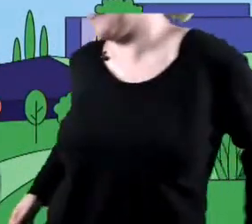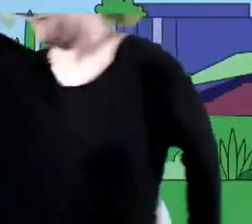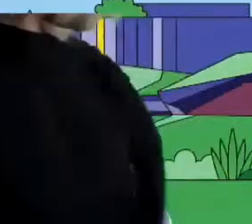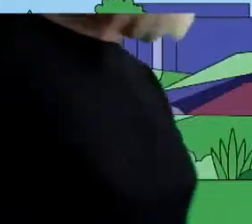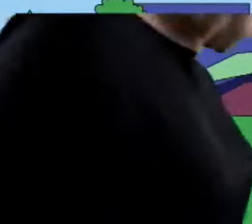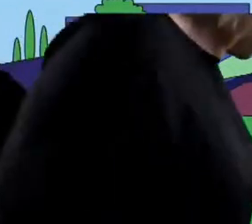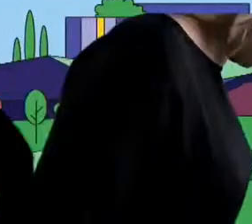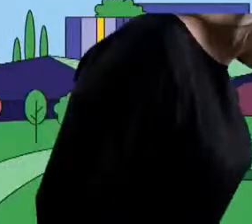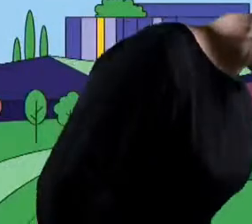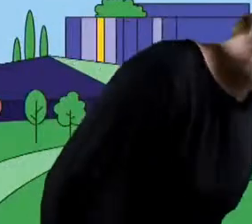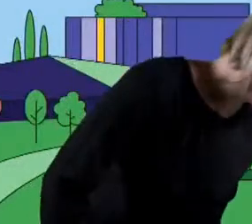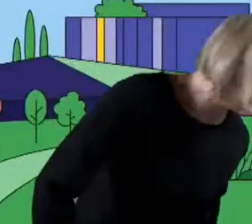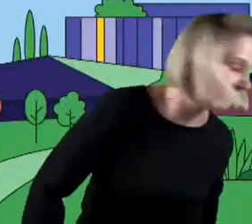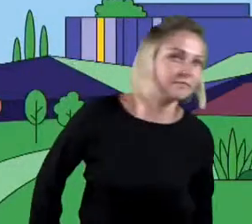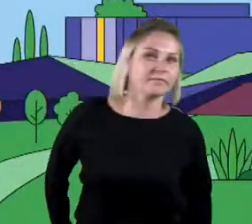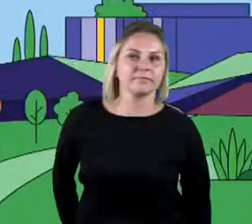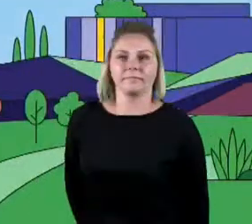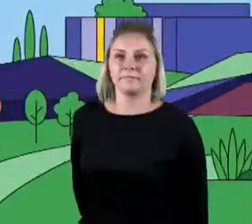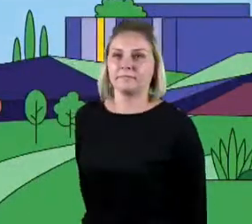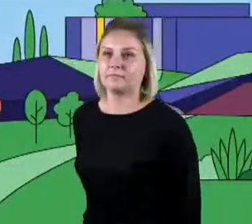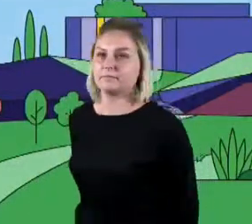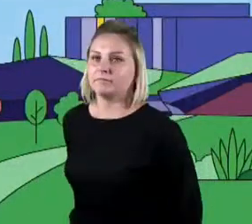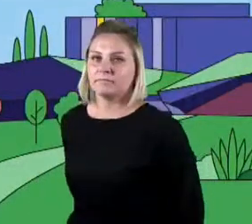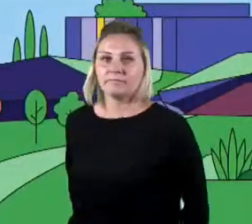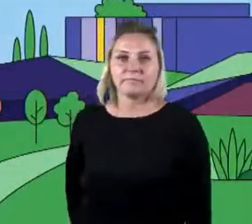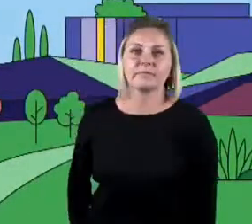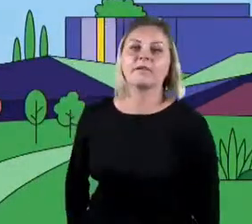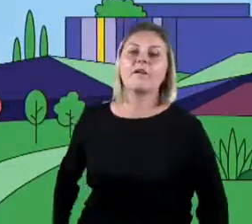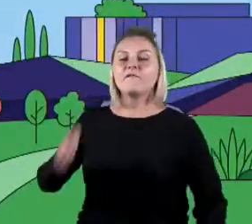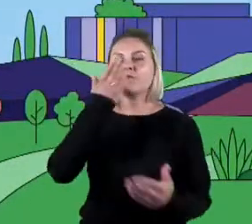which already have certain advantage in our city.